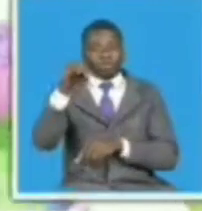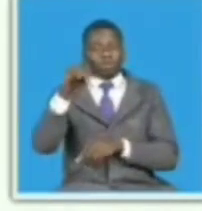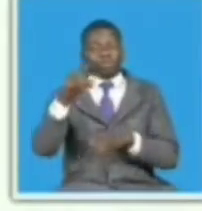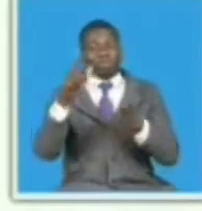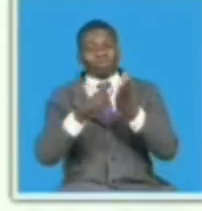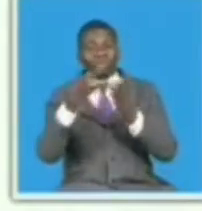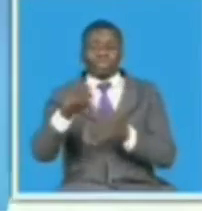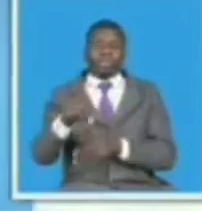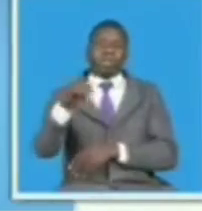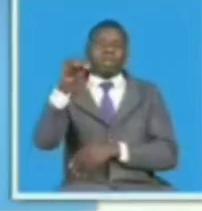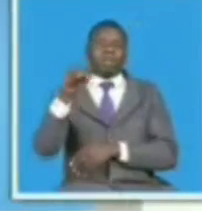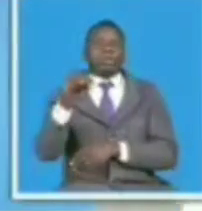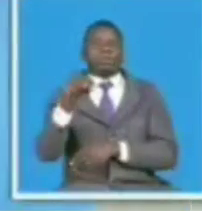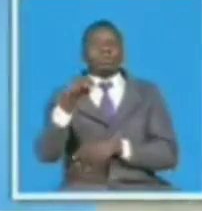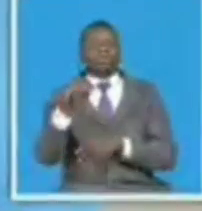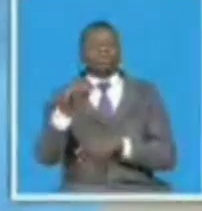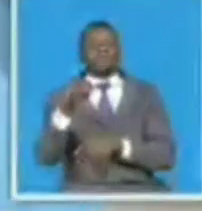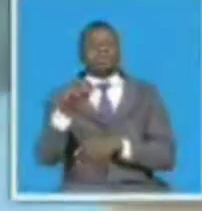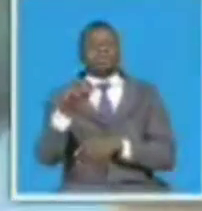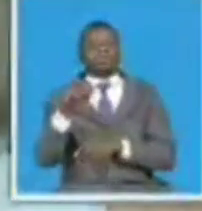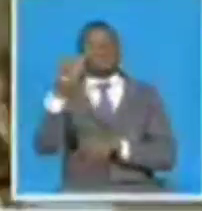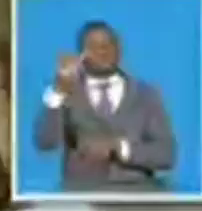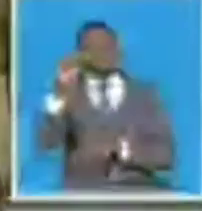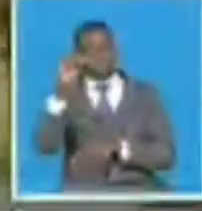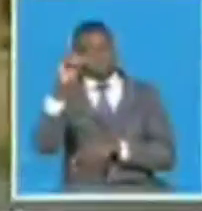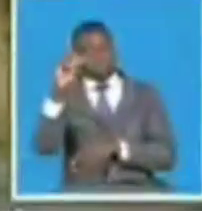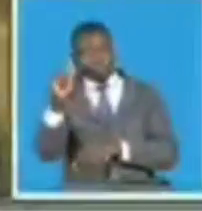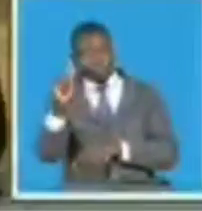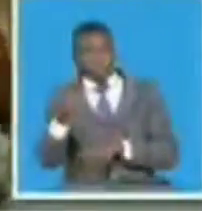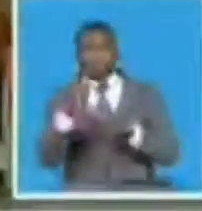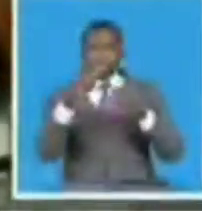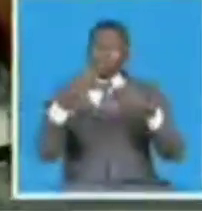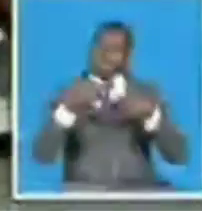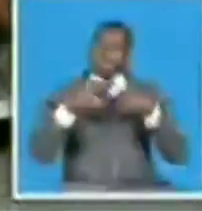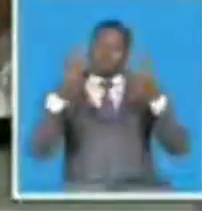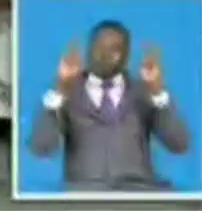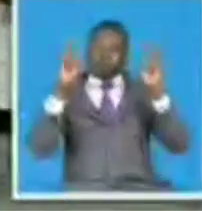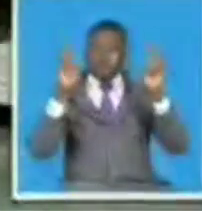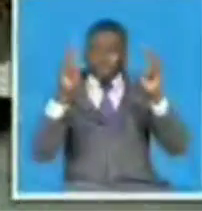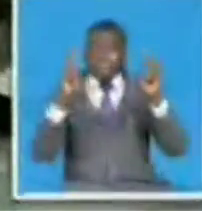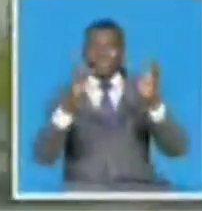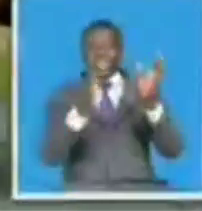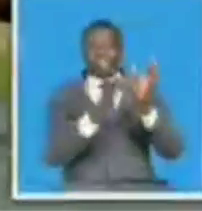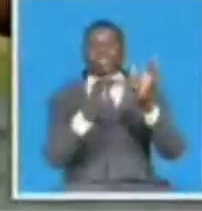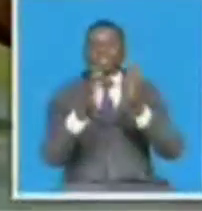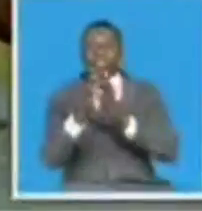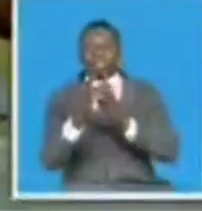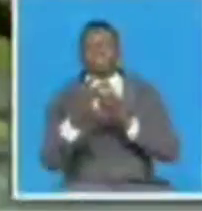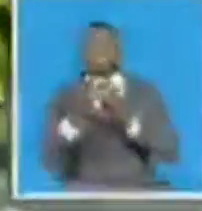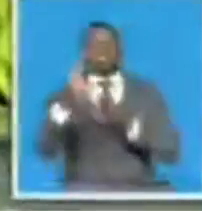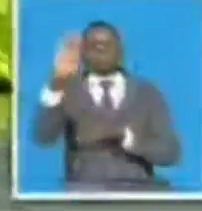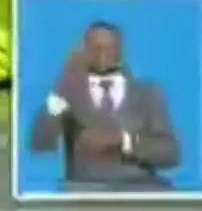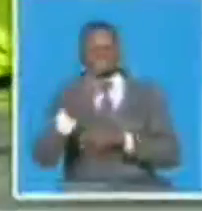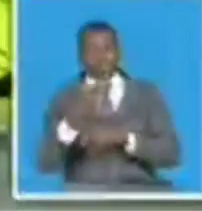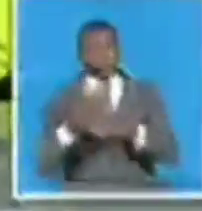Zambia Conference of the Seventh-day Adventist Church. Held under the theme, Jesus is coming again, get involved, the